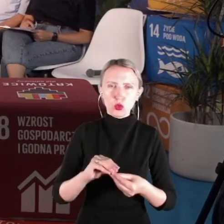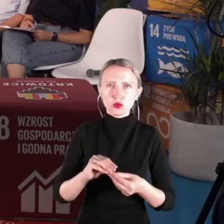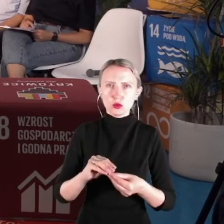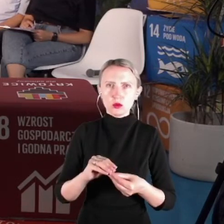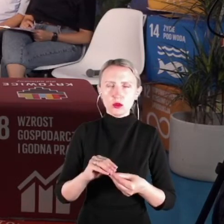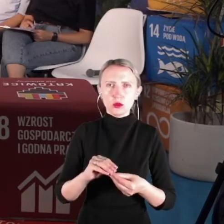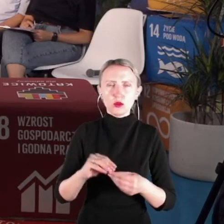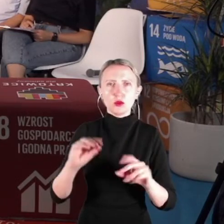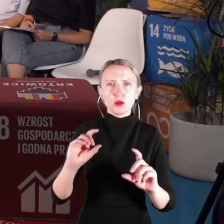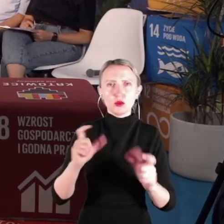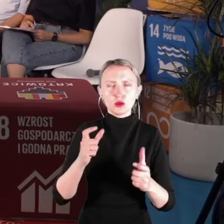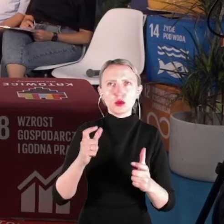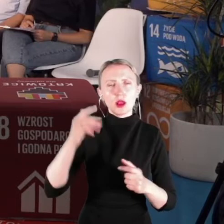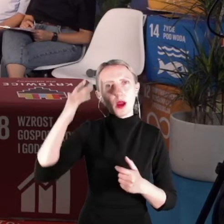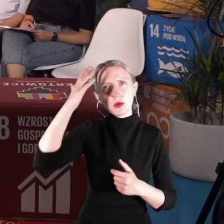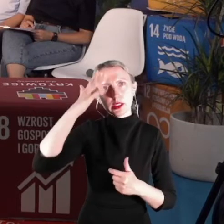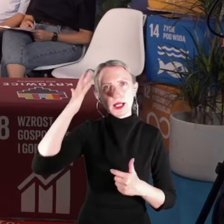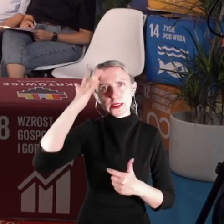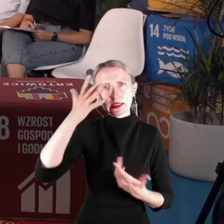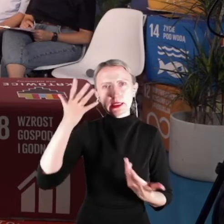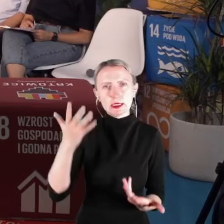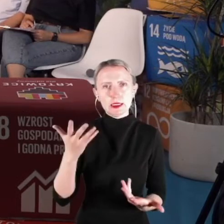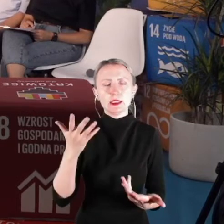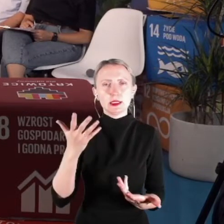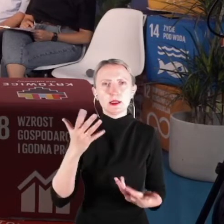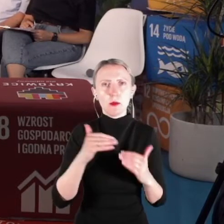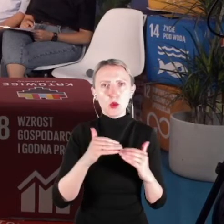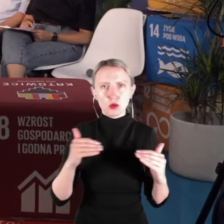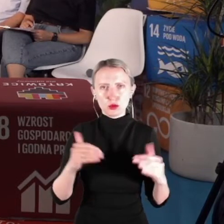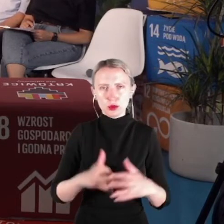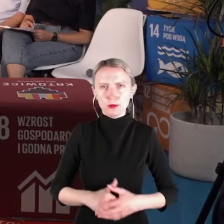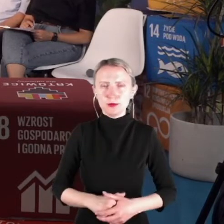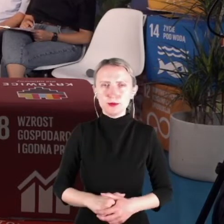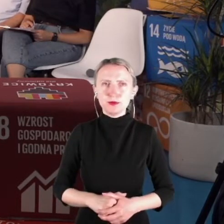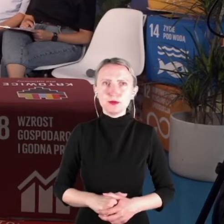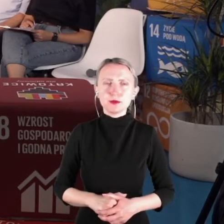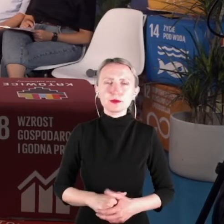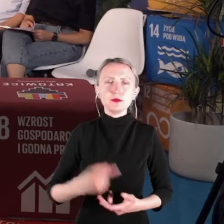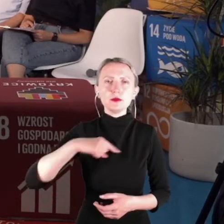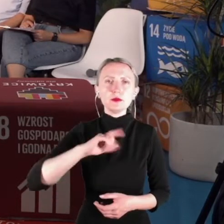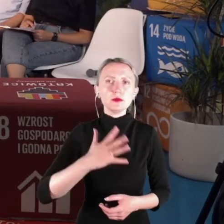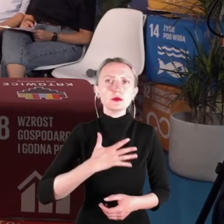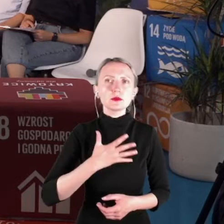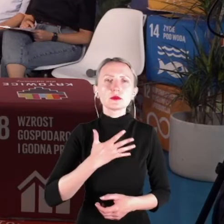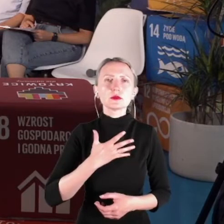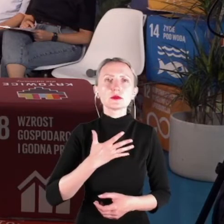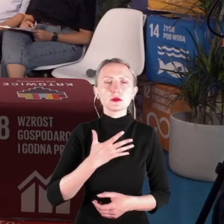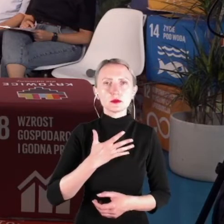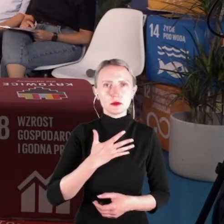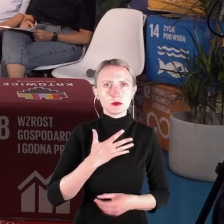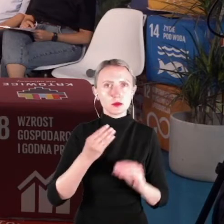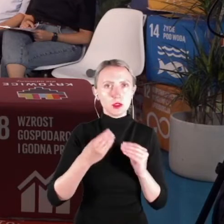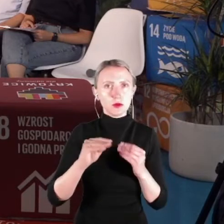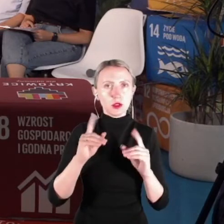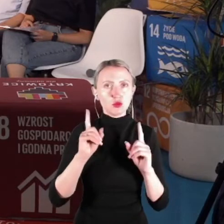summarize our 7-year work on Visaginas. Is that we expect more attention in urbanist work and urban labs work to the